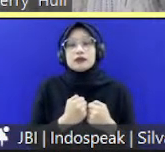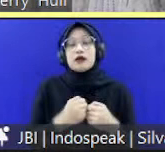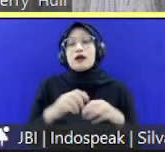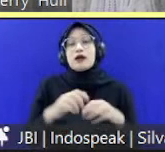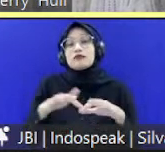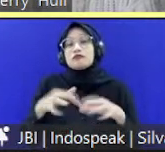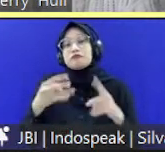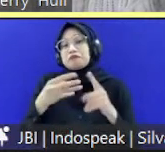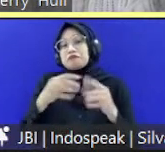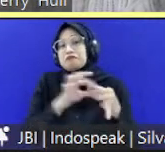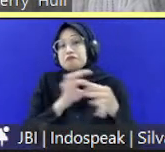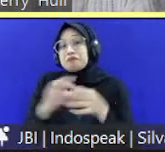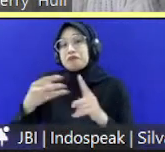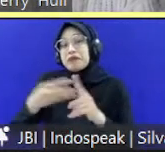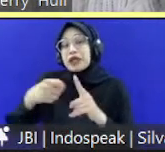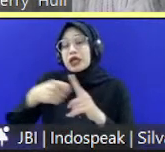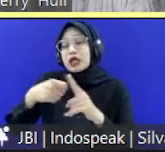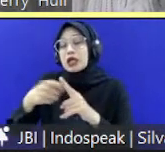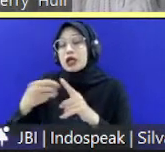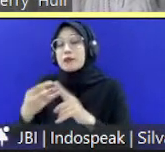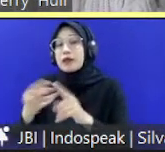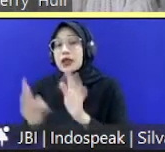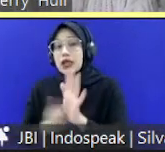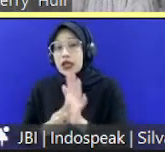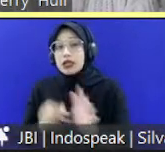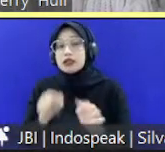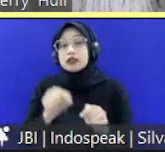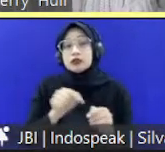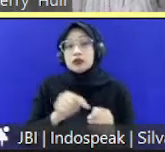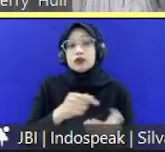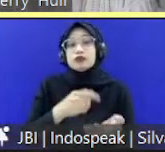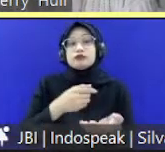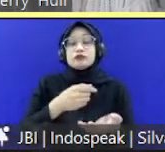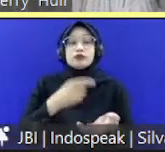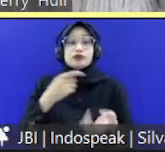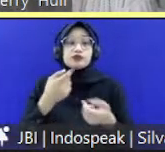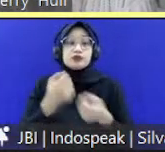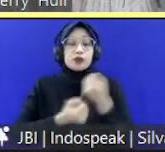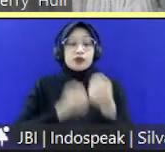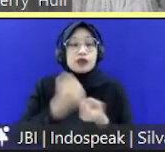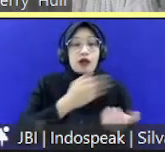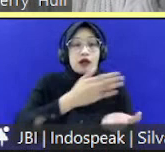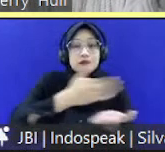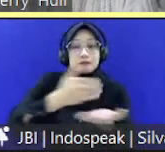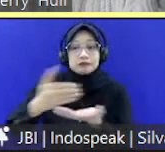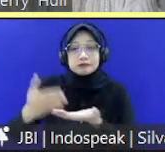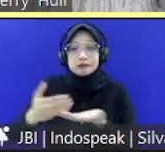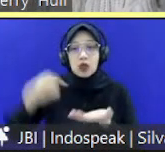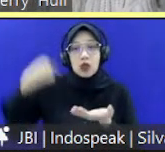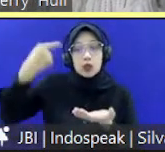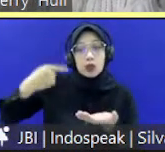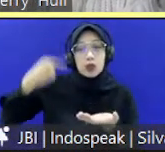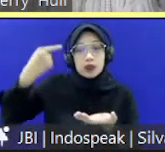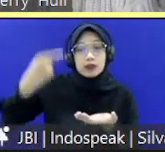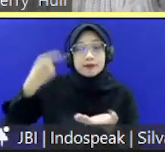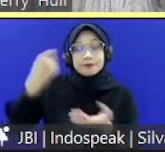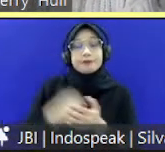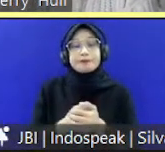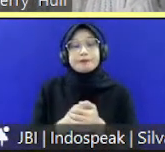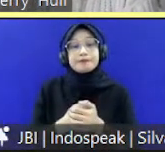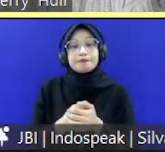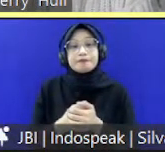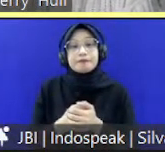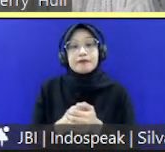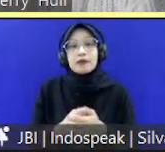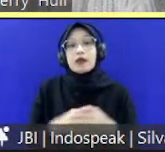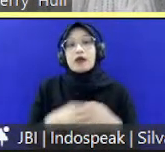BKKBN trying to collect routine data on various health activities. The census itself had a